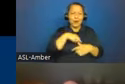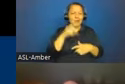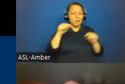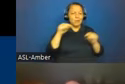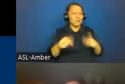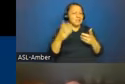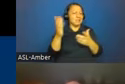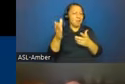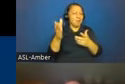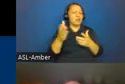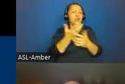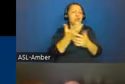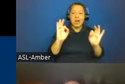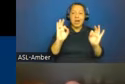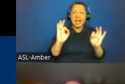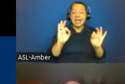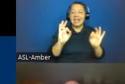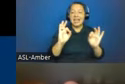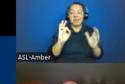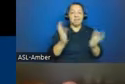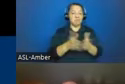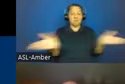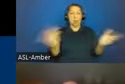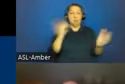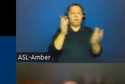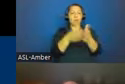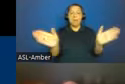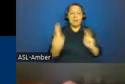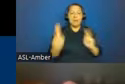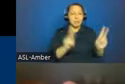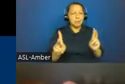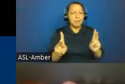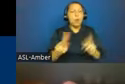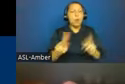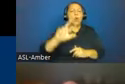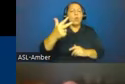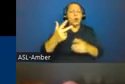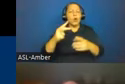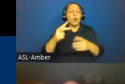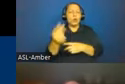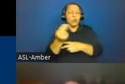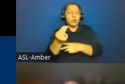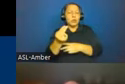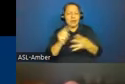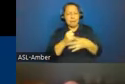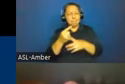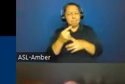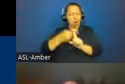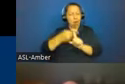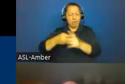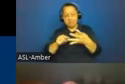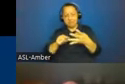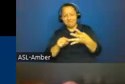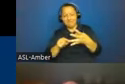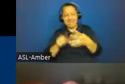free and open to the public, held on the third Thursday of the month at 6 30 p.m. at the Northwest Museum of